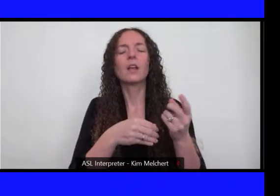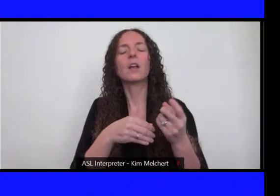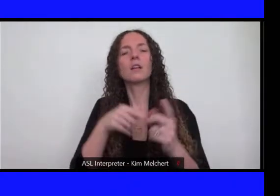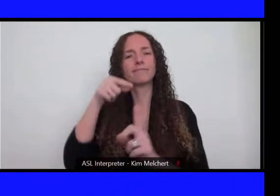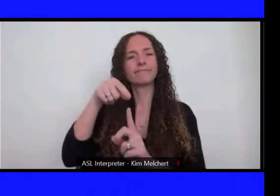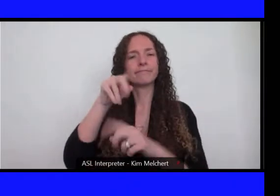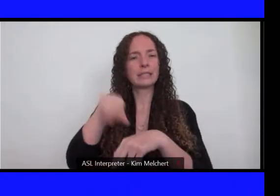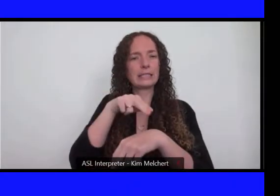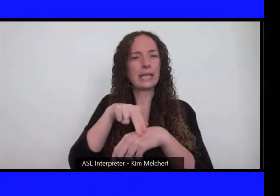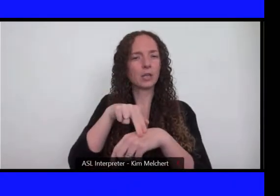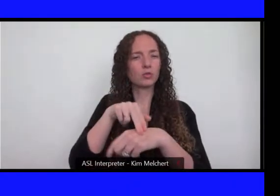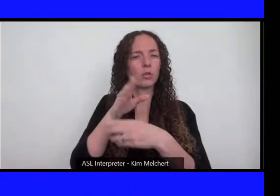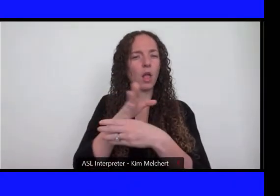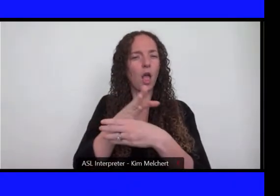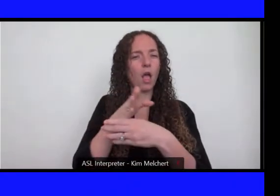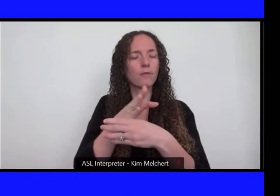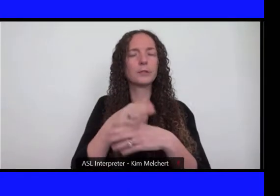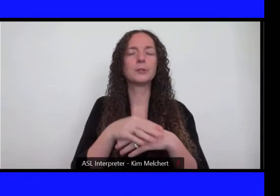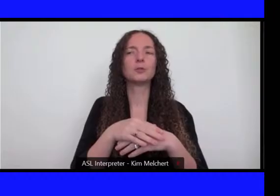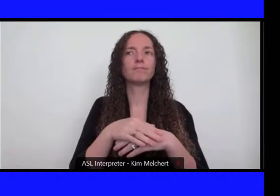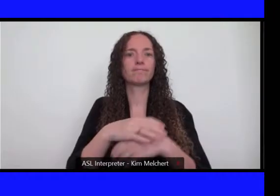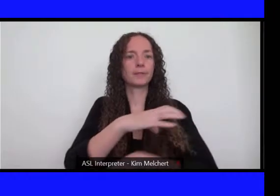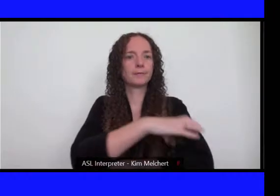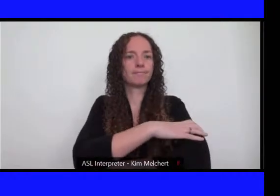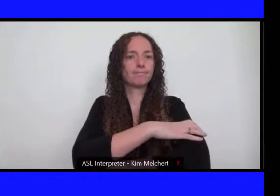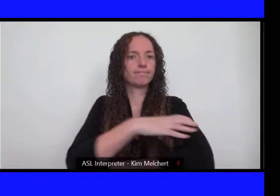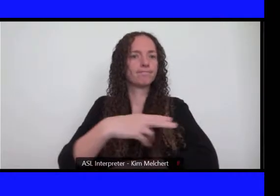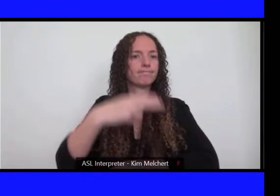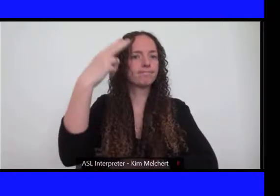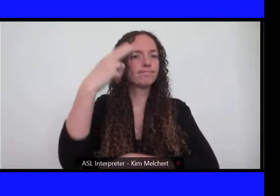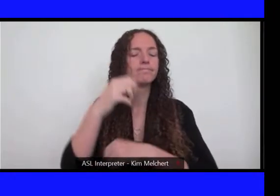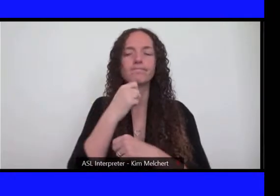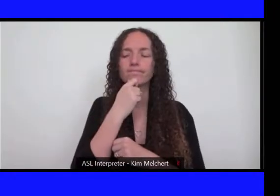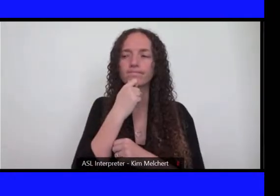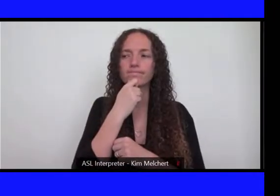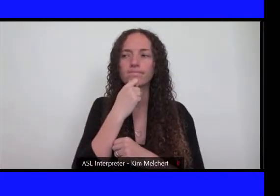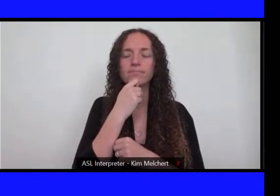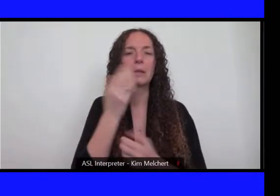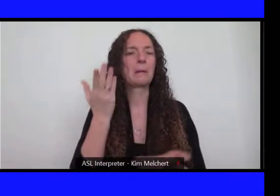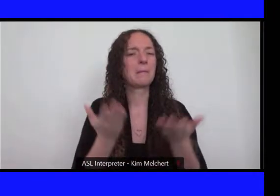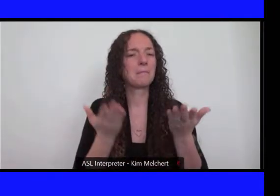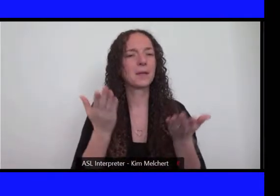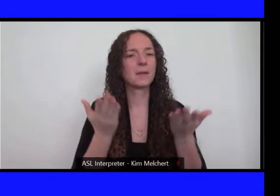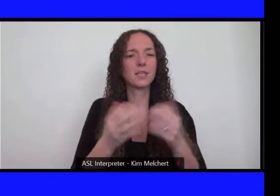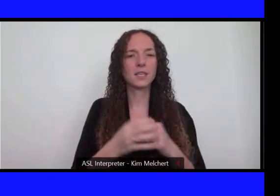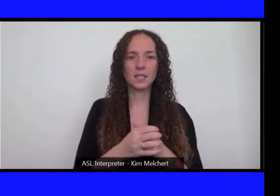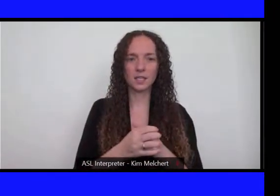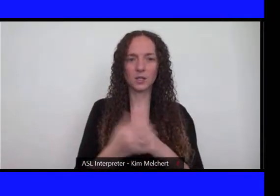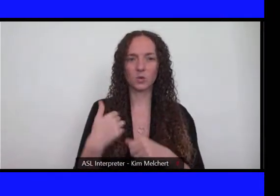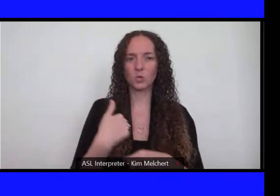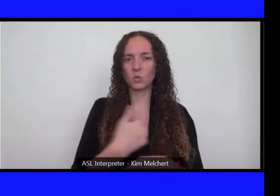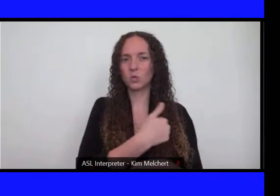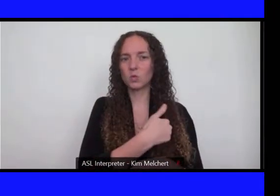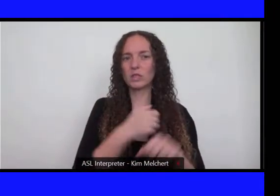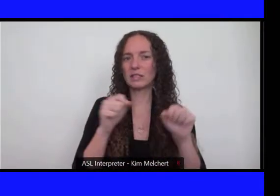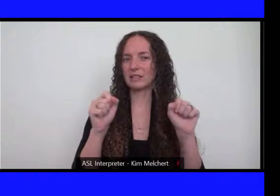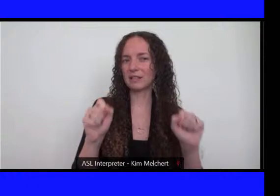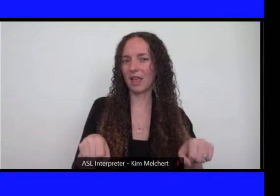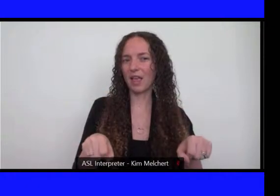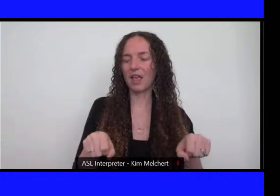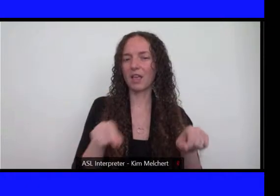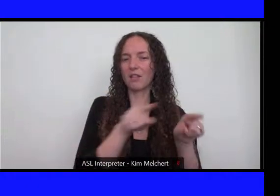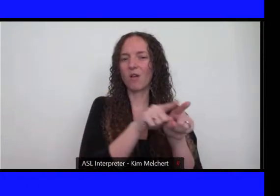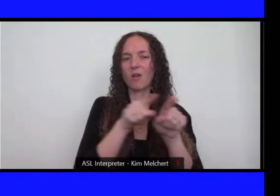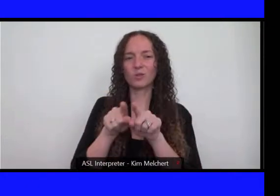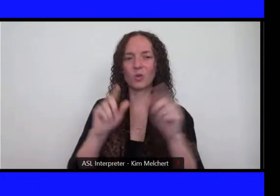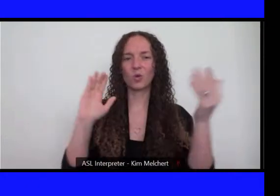kind of benchmarking, and of course, if we can put our goal here, it kind of communicates to everybody where